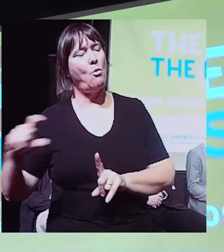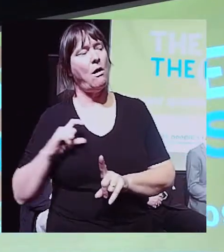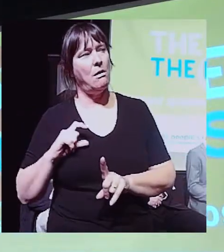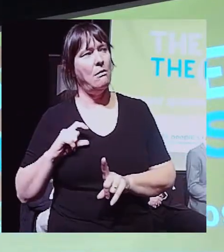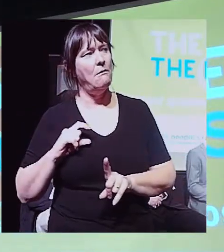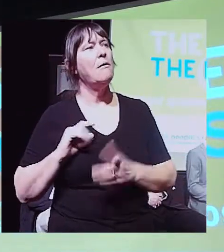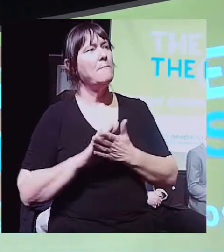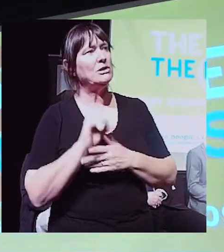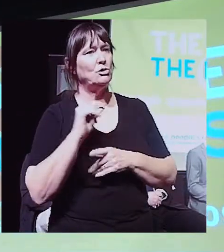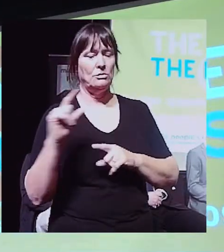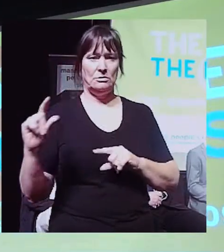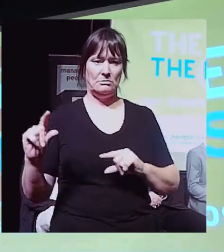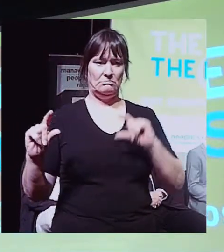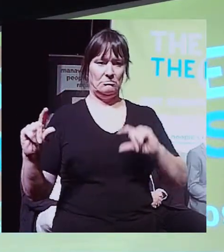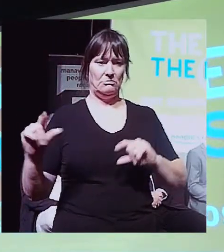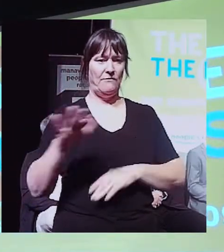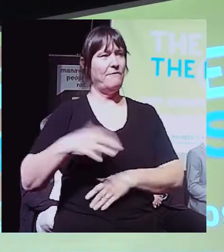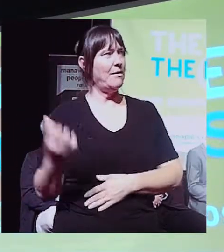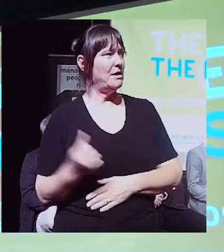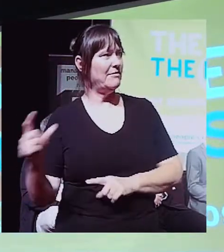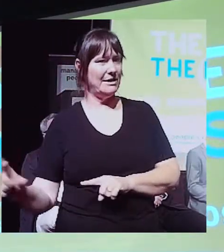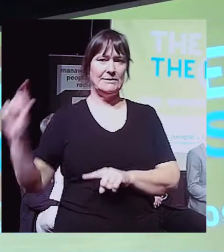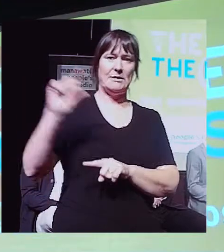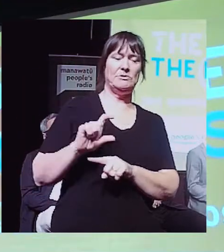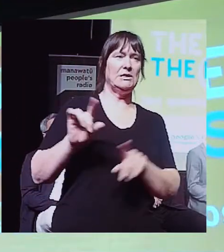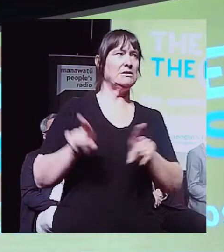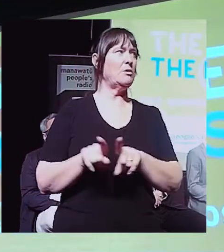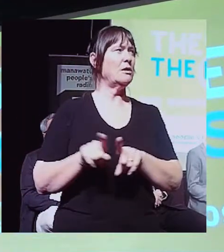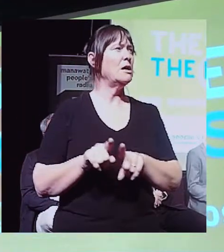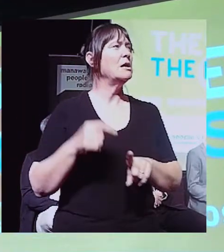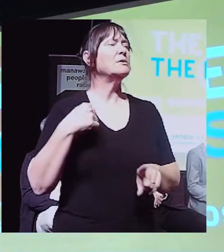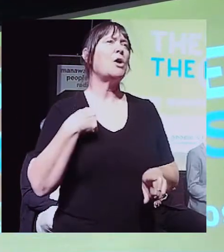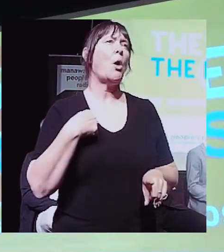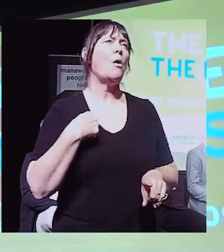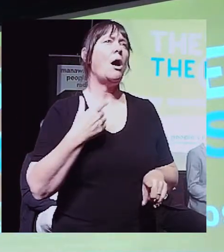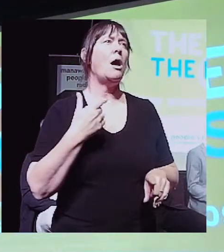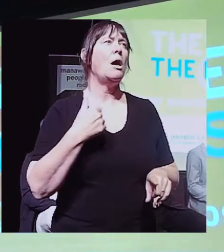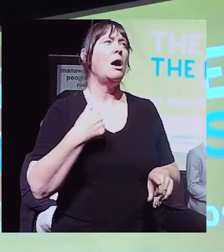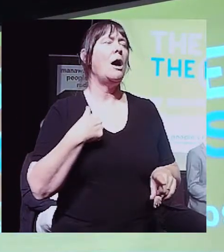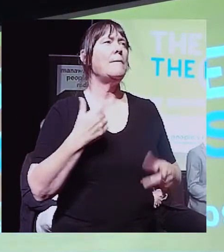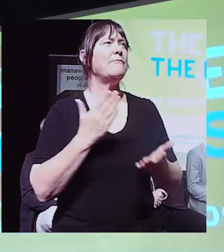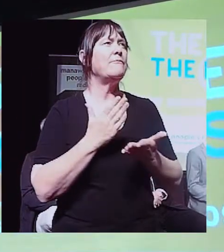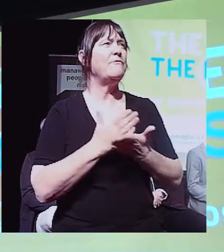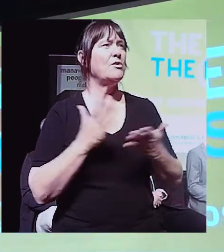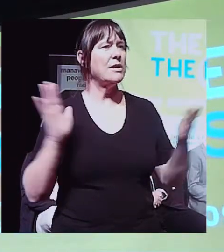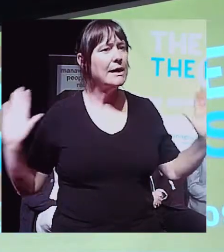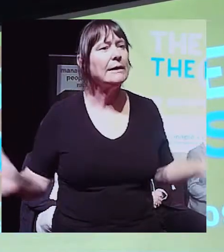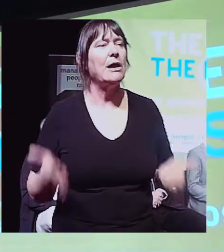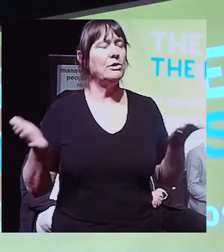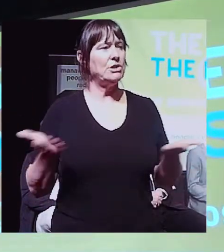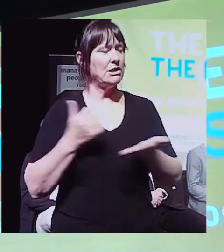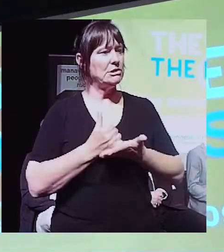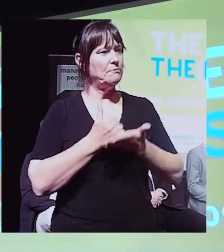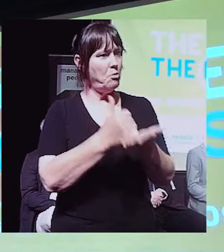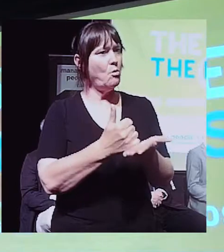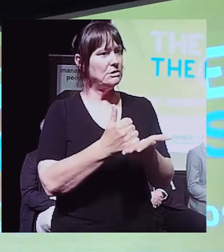to get a subsidy on that, and there were various things. So I'm really encouraging of forms of support that